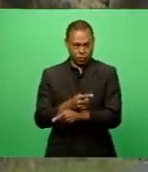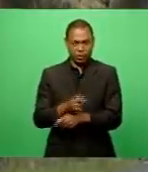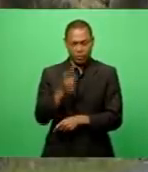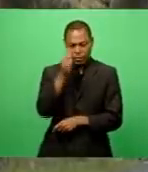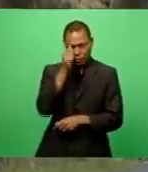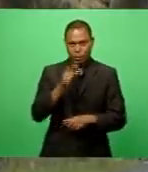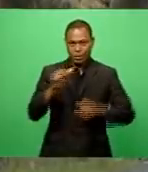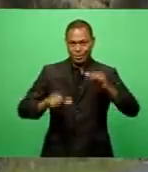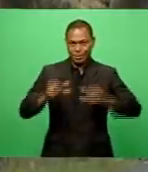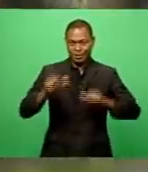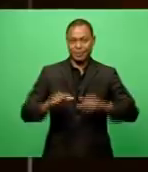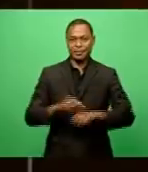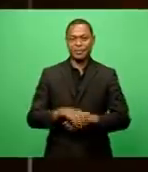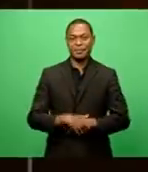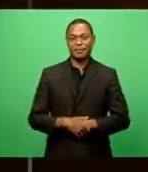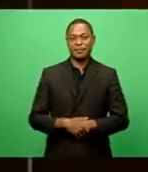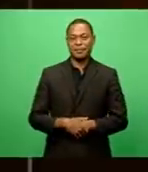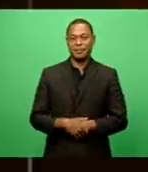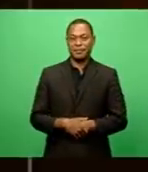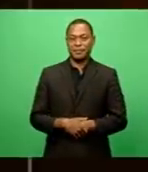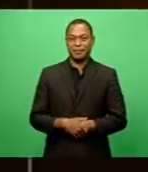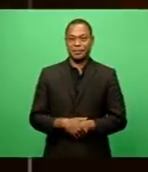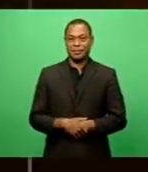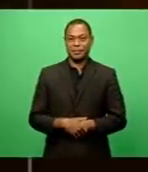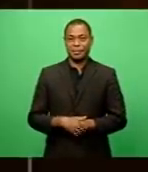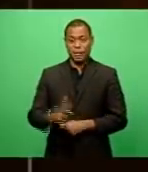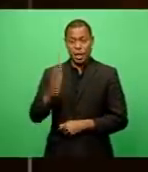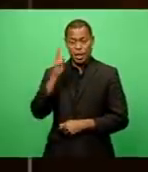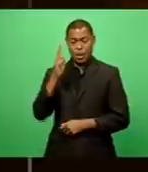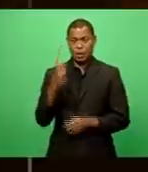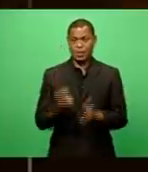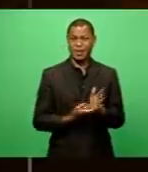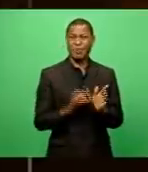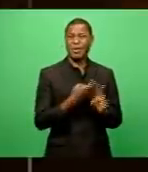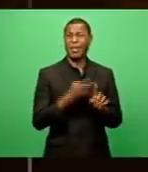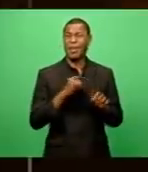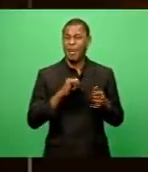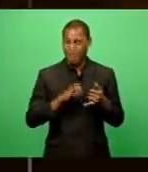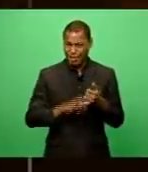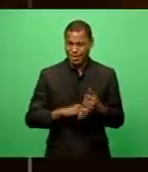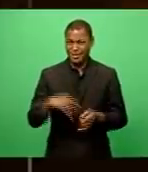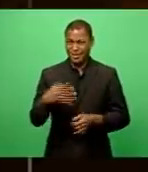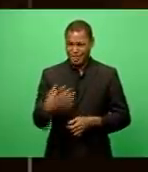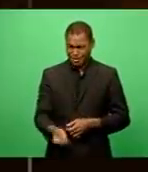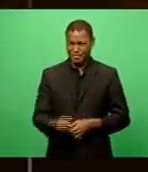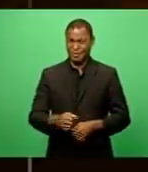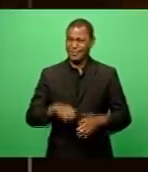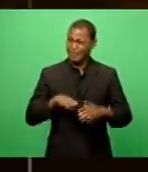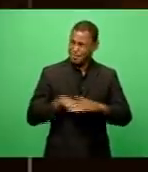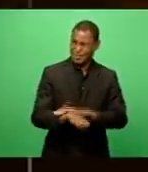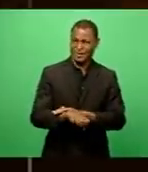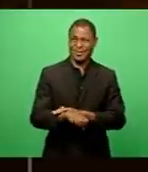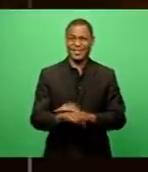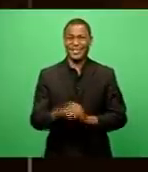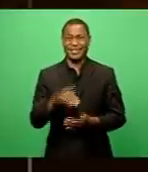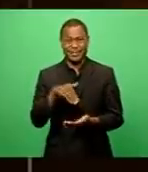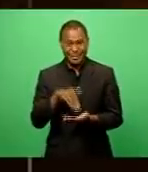Dhama, FBC News. Teachers of Ratu Kandavu Levu School activated their own emergency team to look